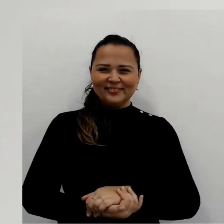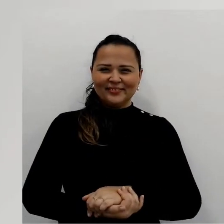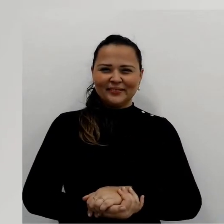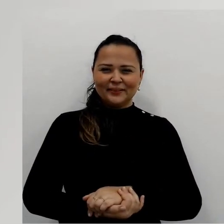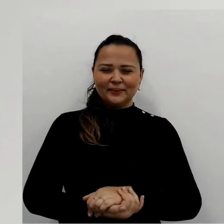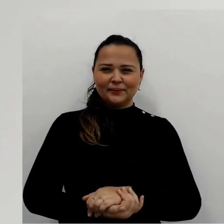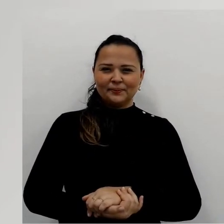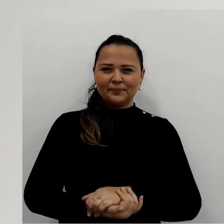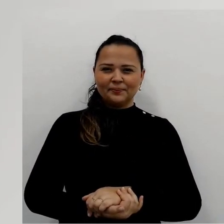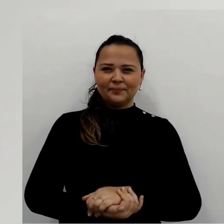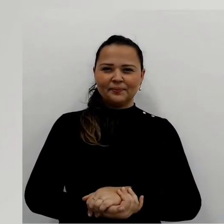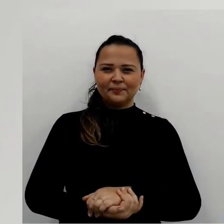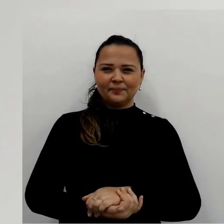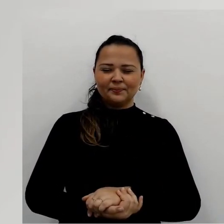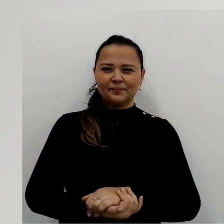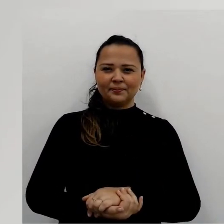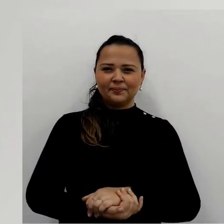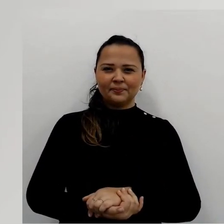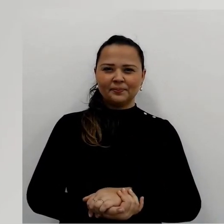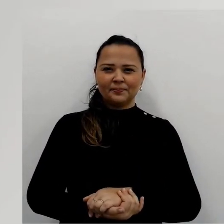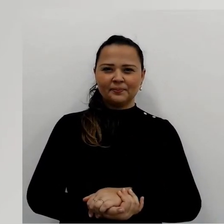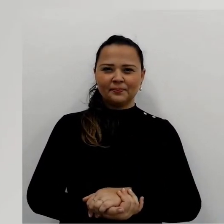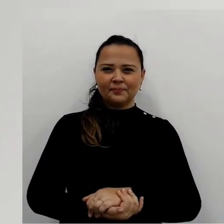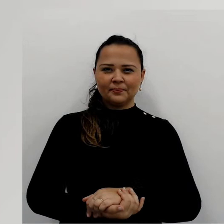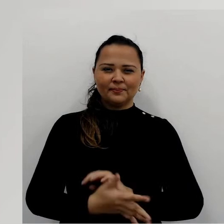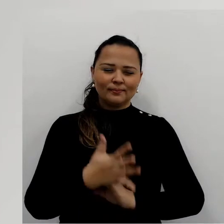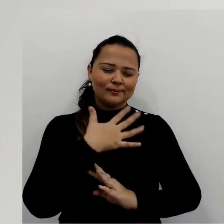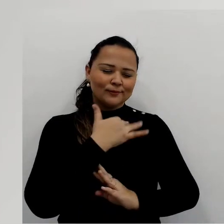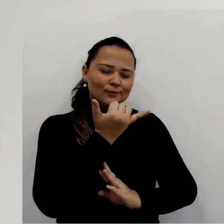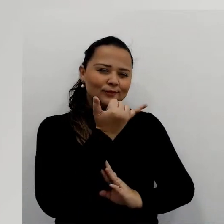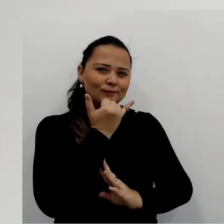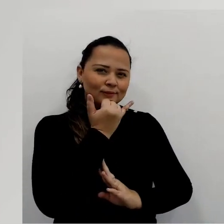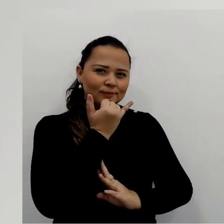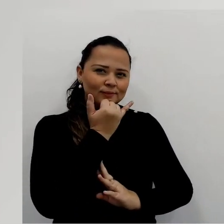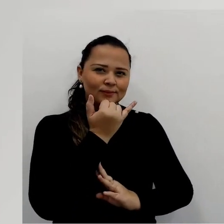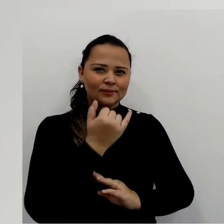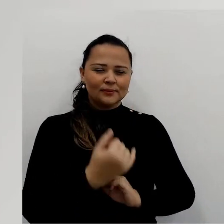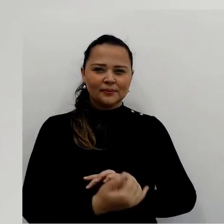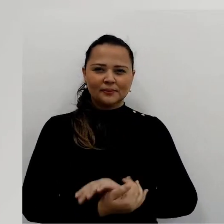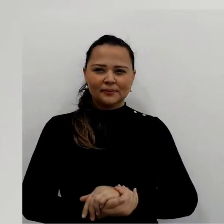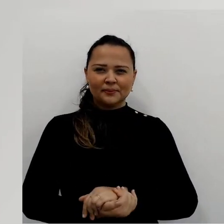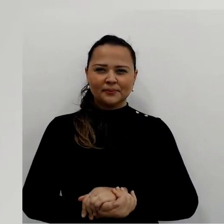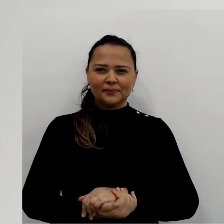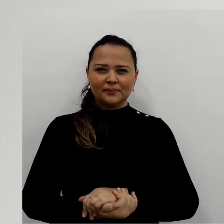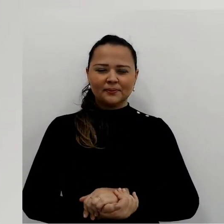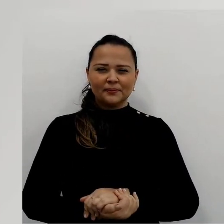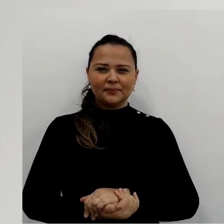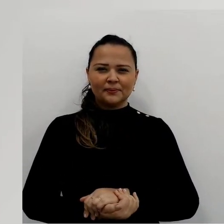I'm sorry, I didn't hear any translation. So Eu não ouvi a tradução, então não sei.